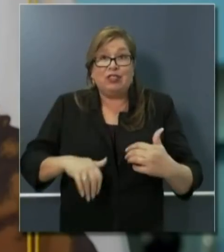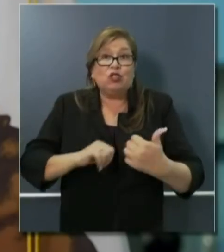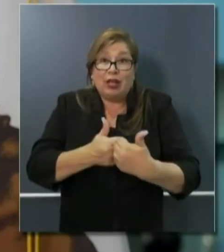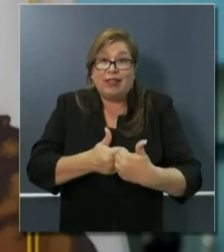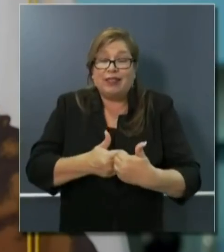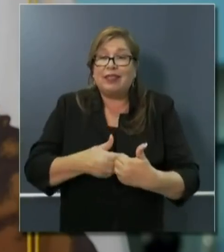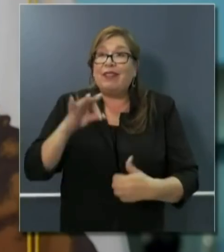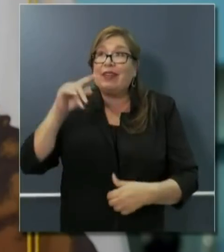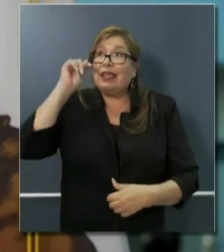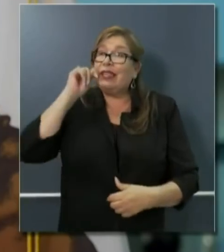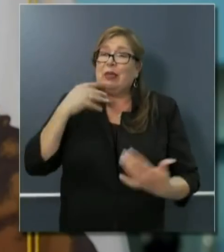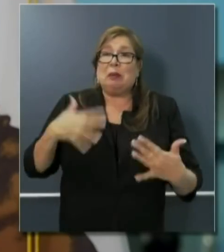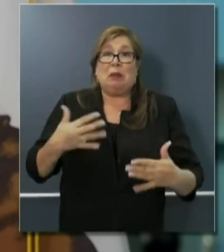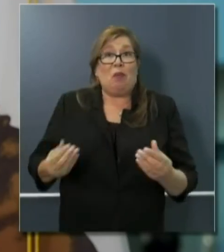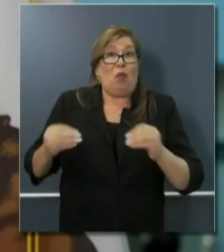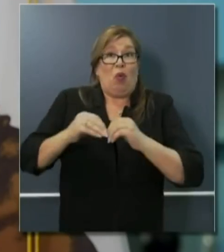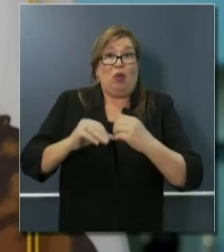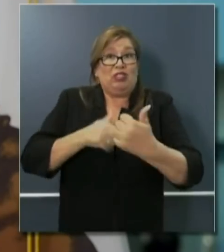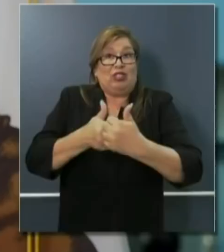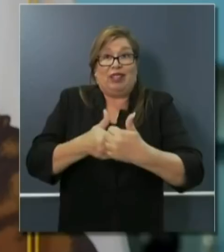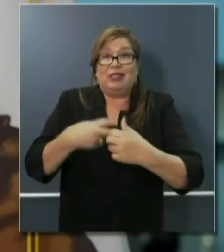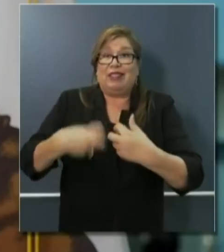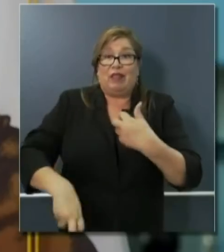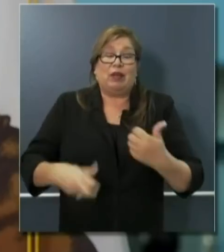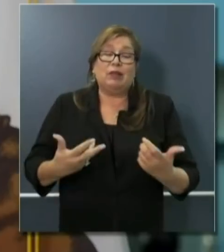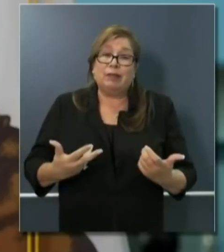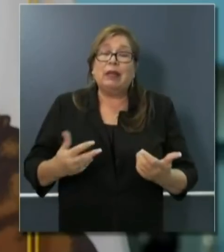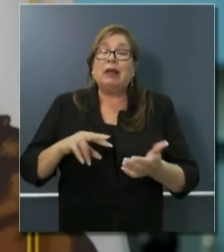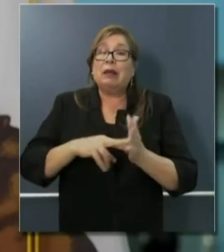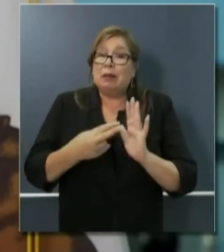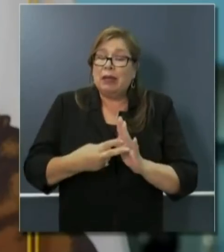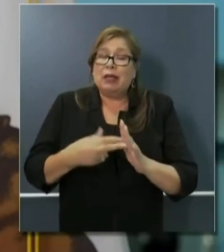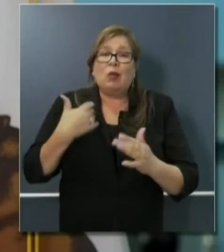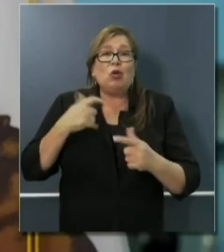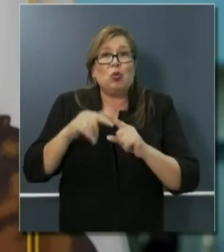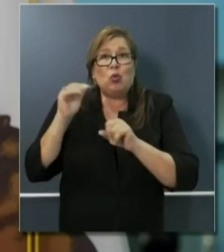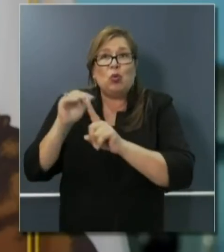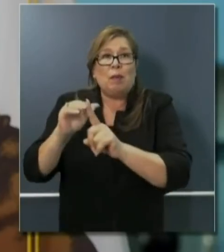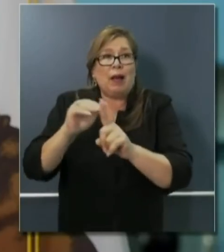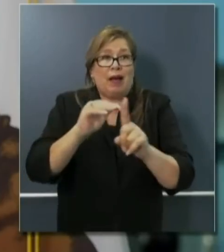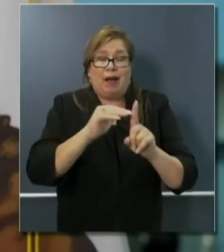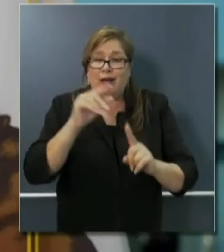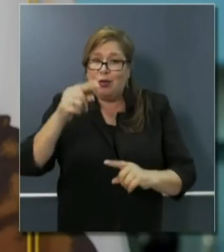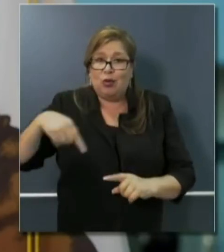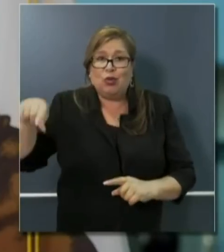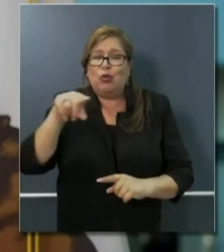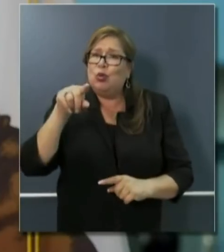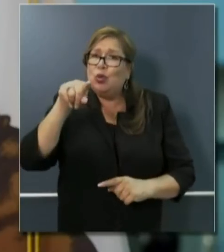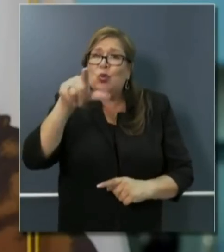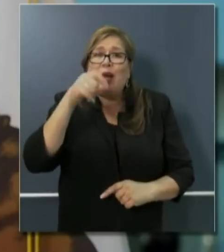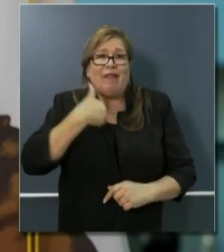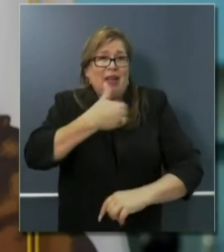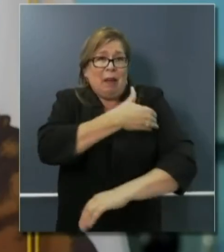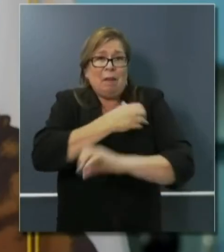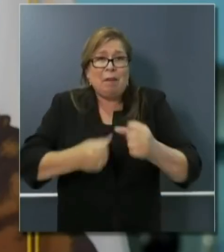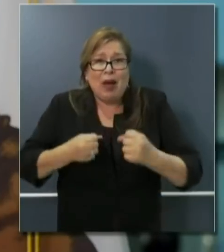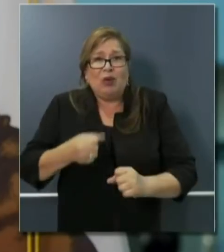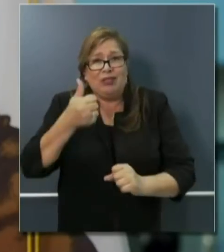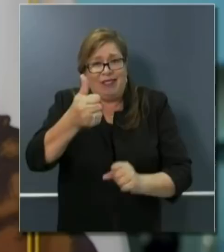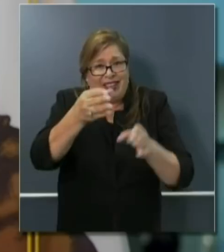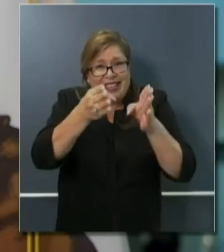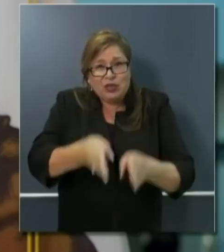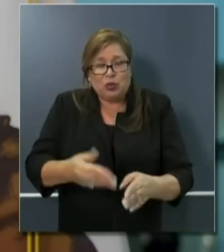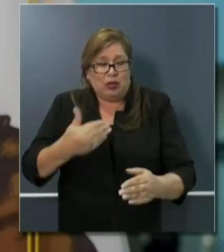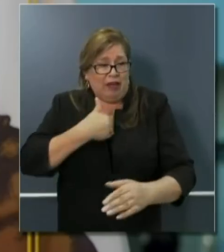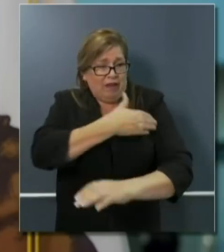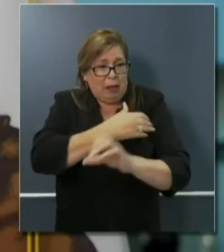more difficult. And that's why we have to remind people of the power and potency of their individual decision making. The real leaders